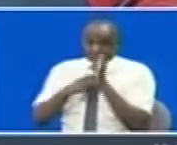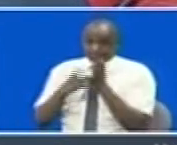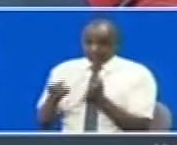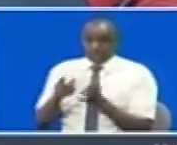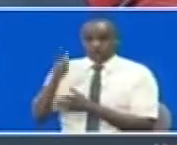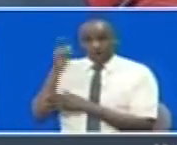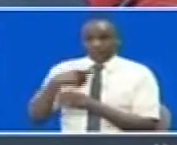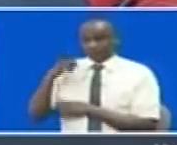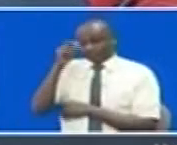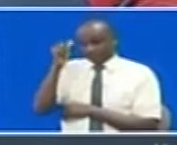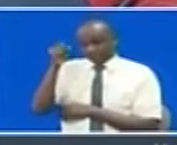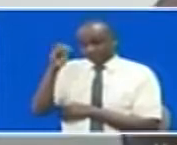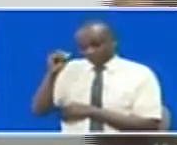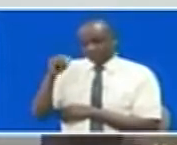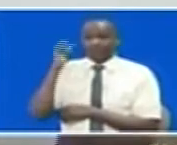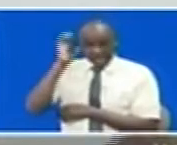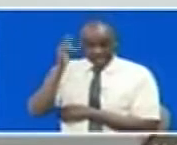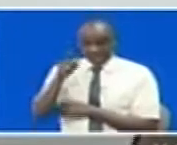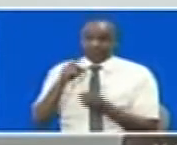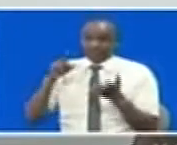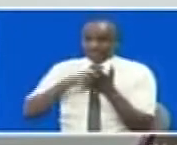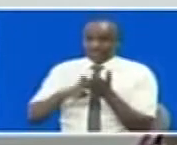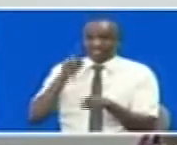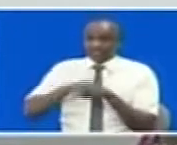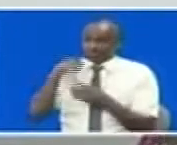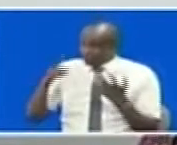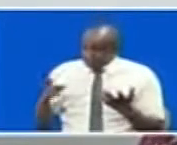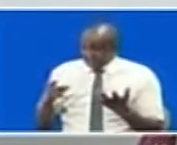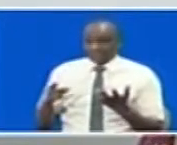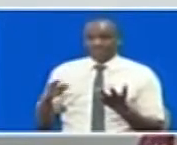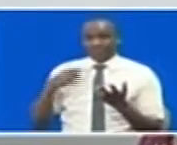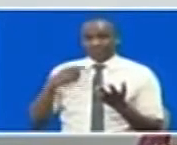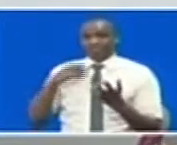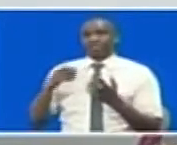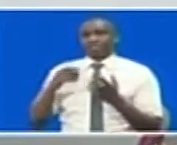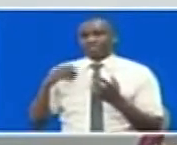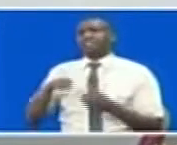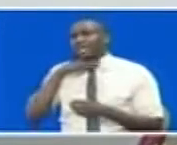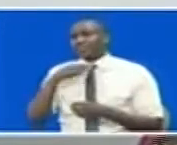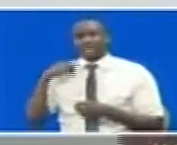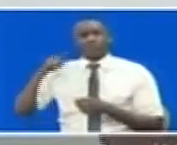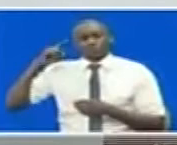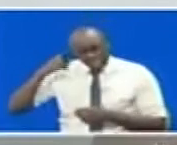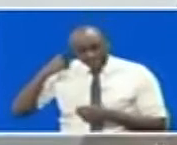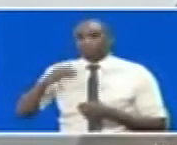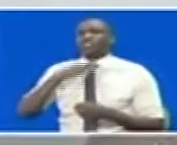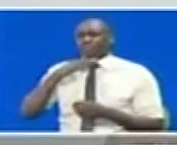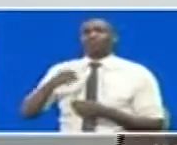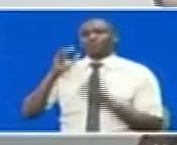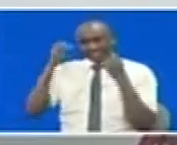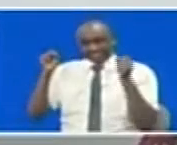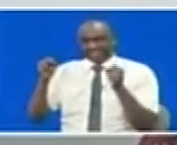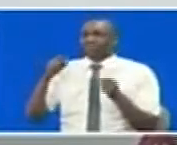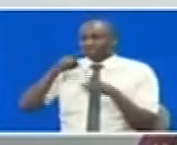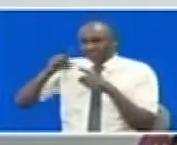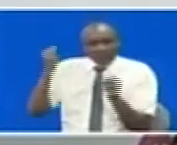law on treason. We've had this criticism before. When you even imagine the death of the president, it is actionable. Yeah. How are you going to prove that I'm